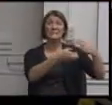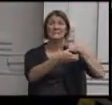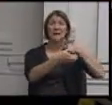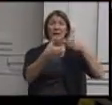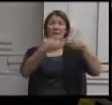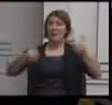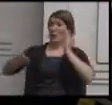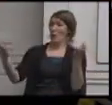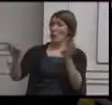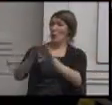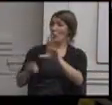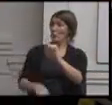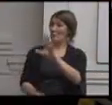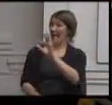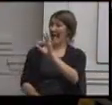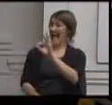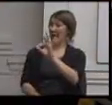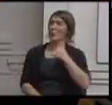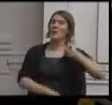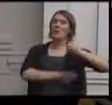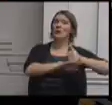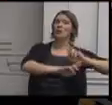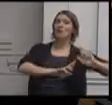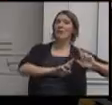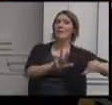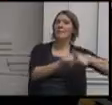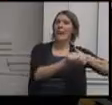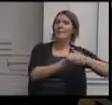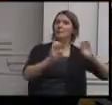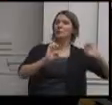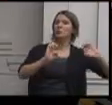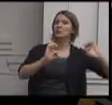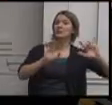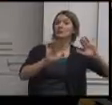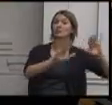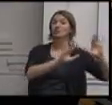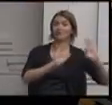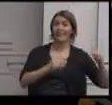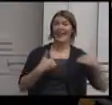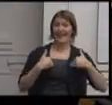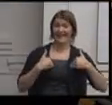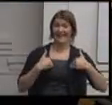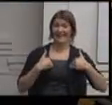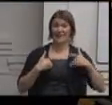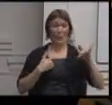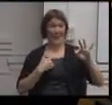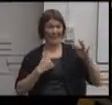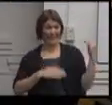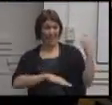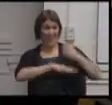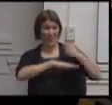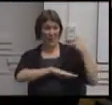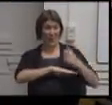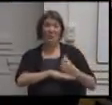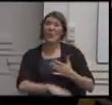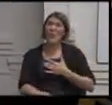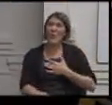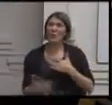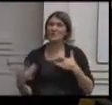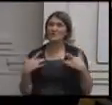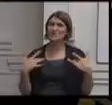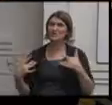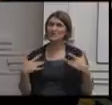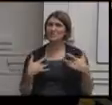downtown. If Station 2 is eliminated, this coverage under these circumstances becomes a big concern.